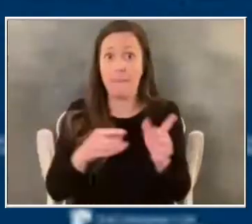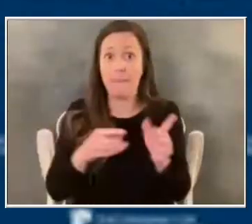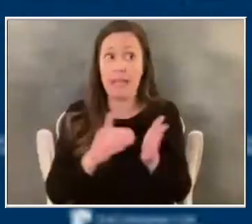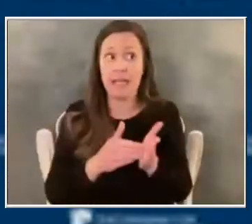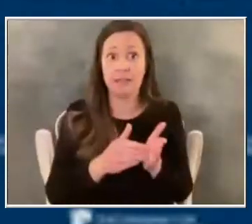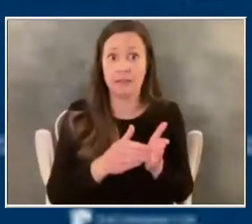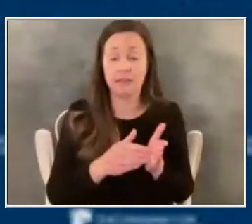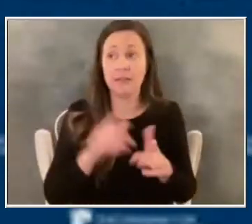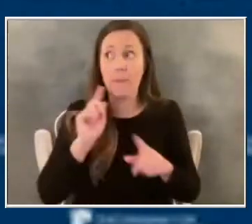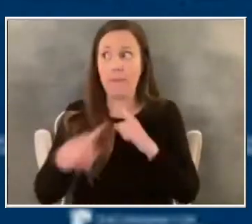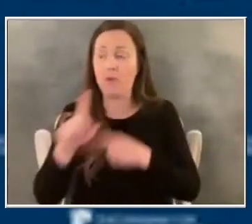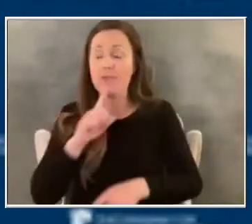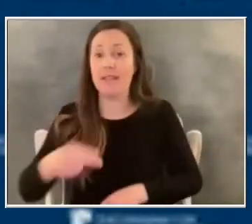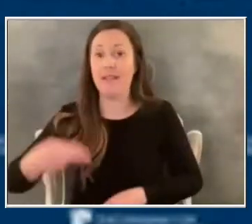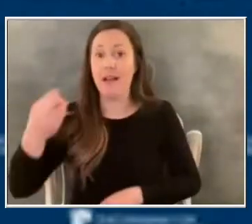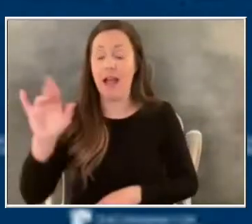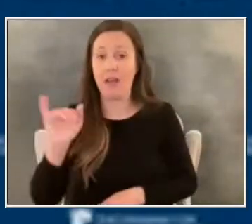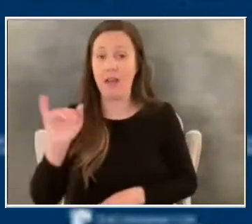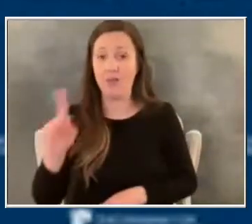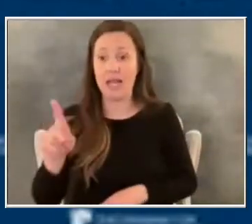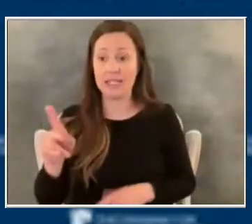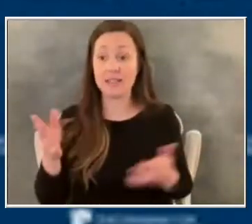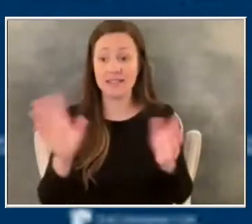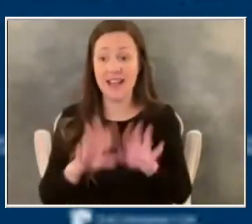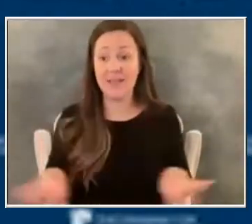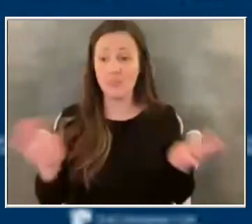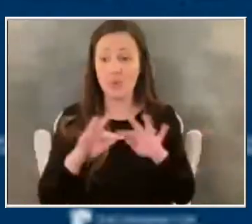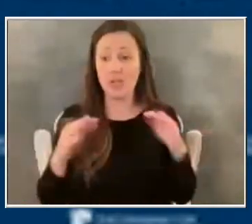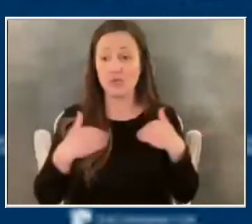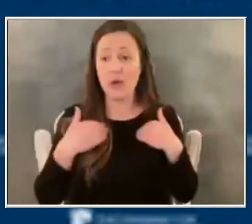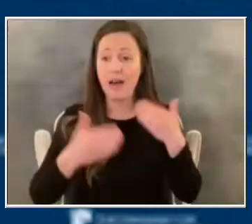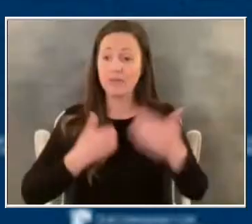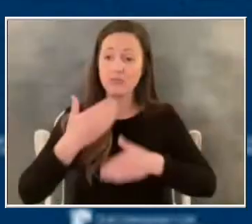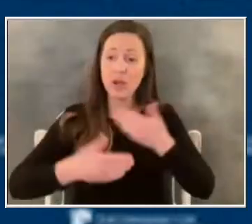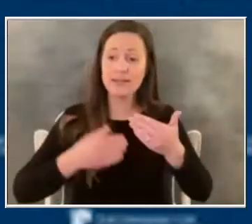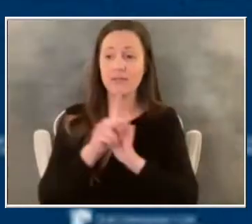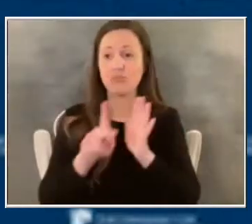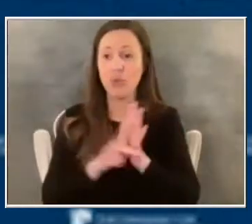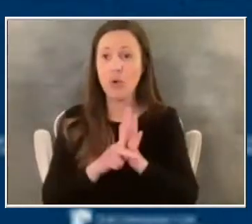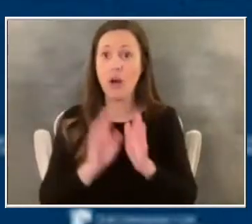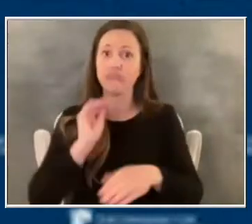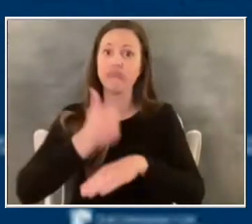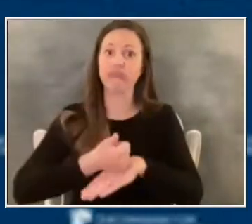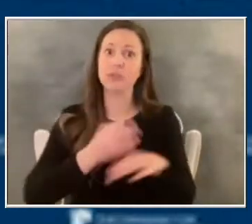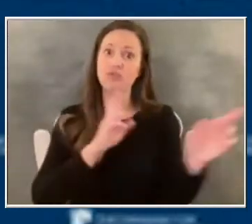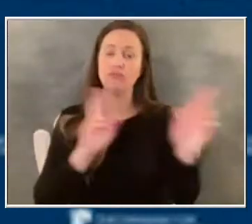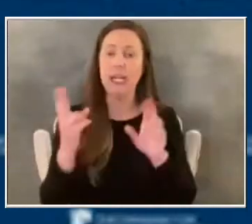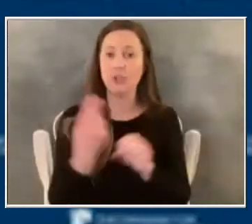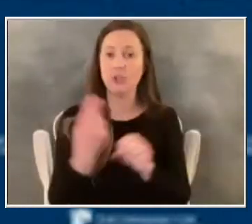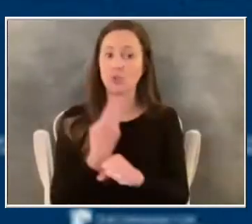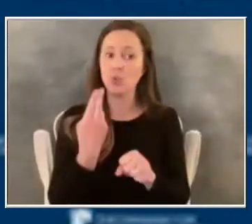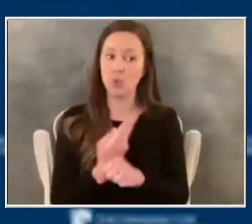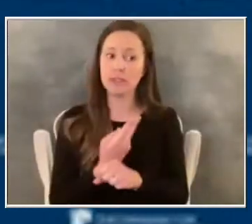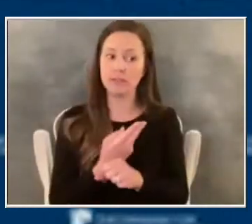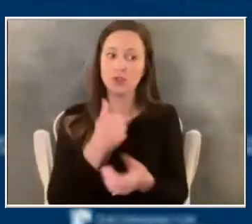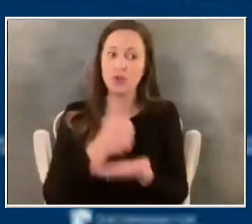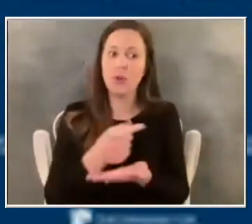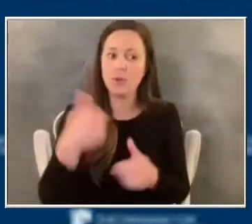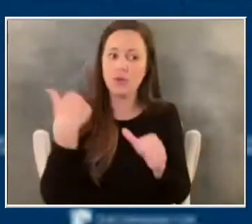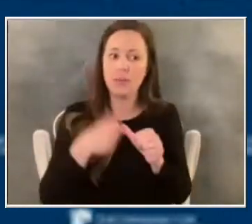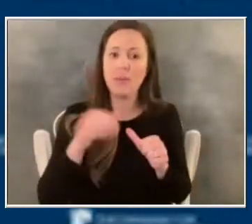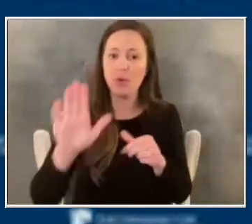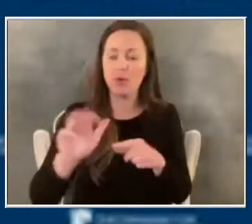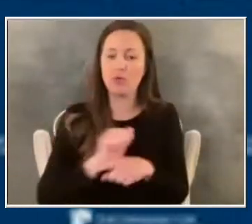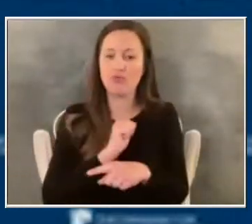why it's important to at least have a process and protocols in place to kind of fall back on to help you remember your